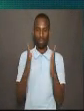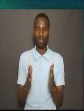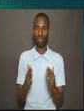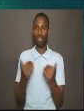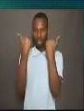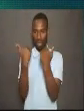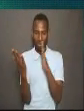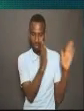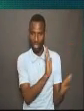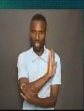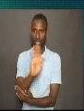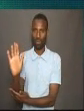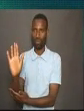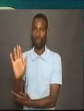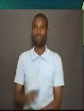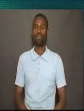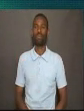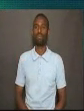Students, let's get ready.